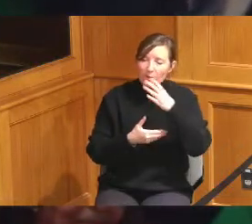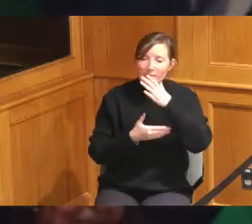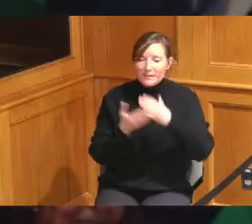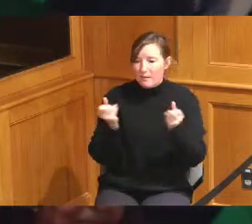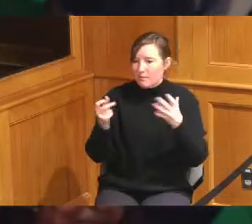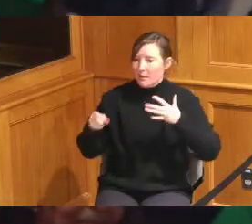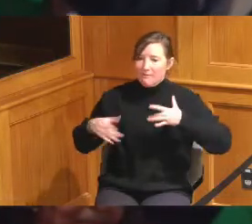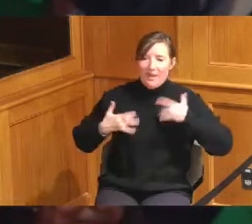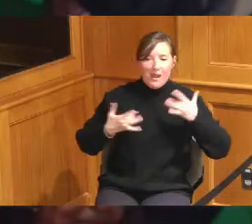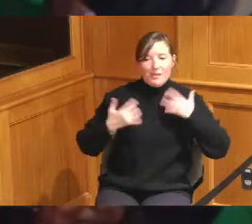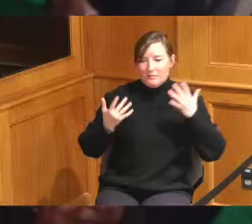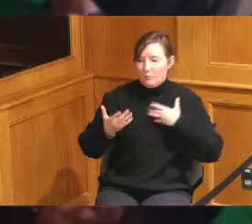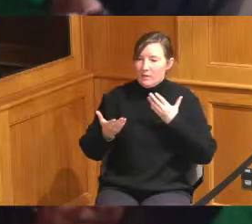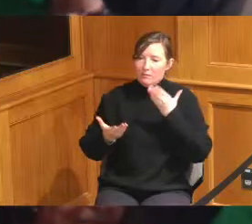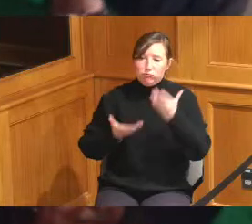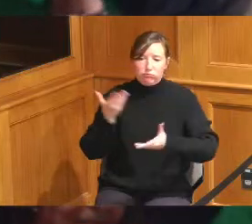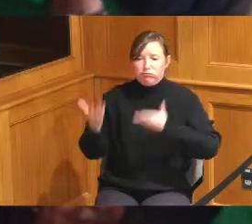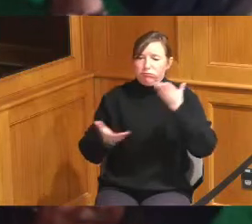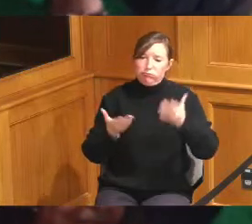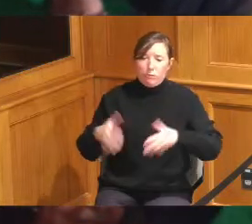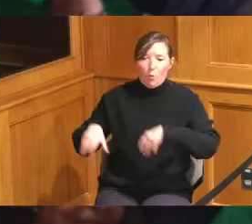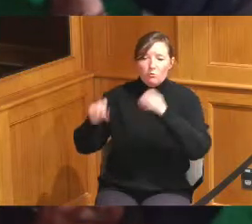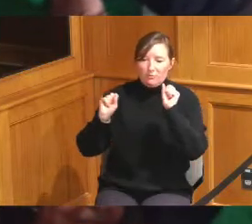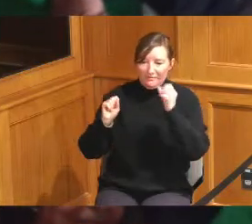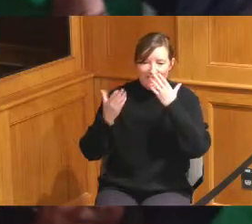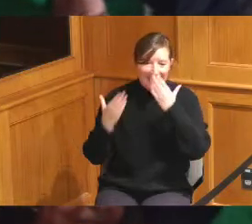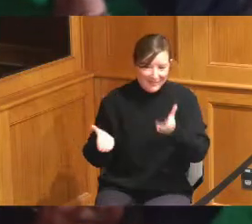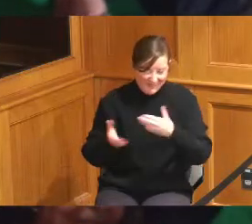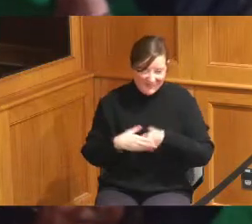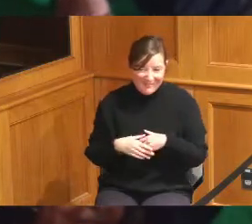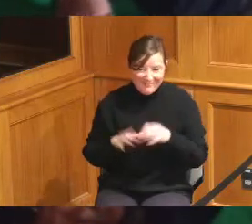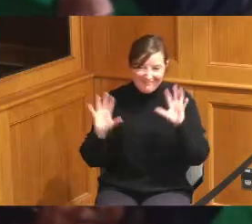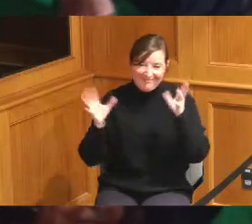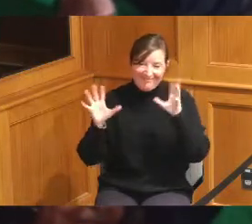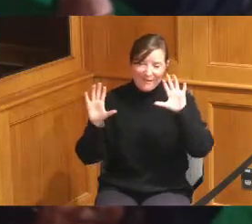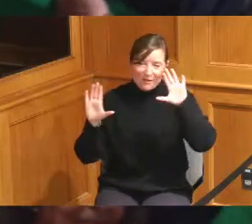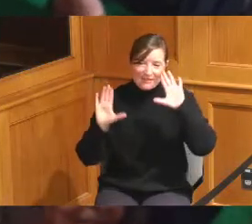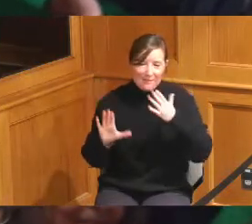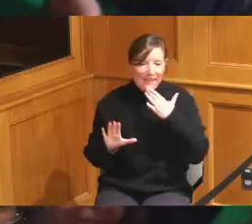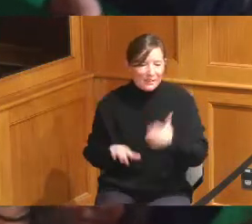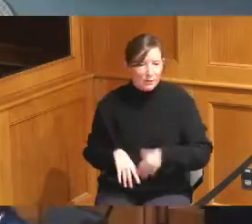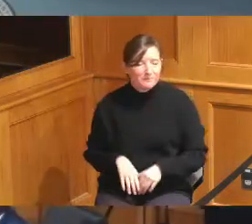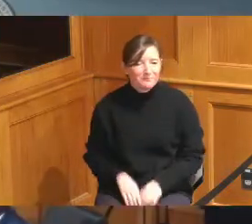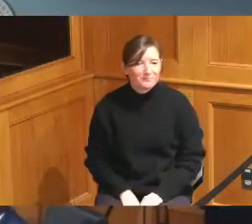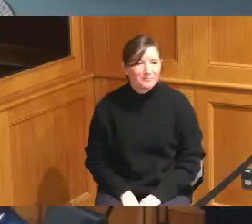many events that we're also hosting this year. Thank you. Awesome. Thank you.